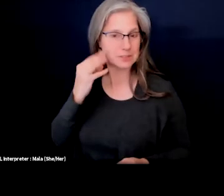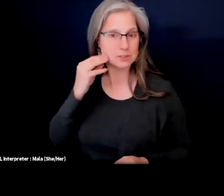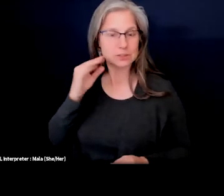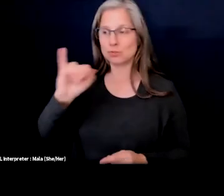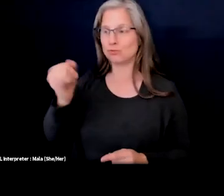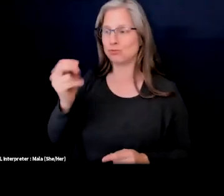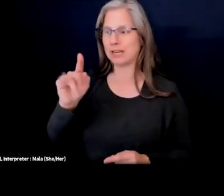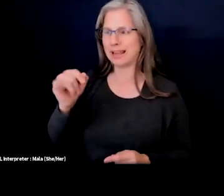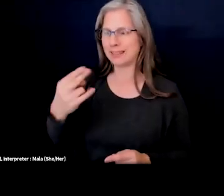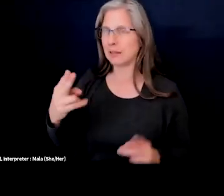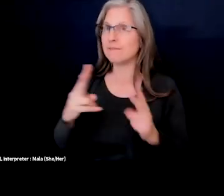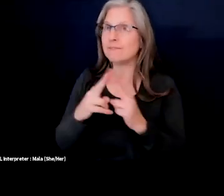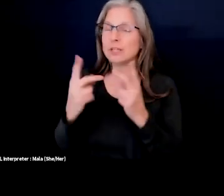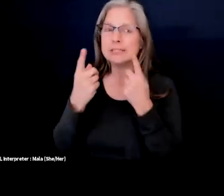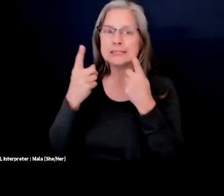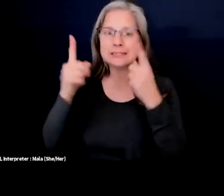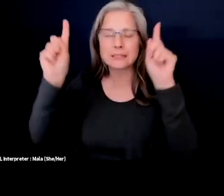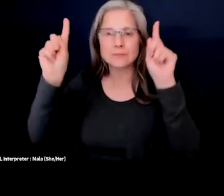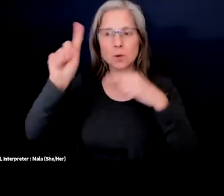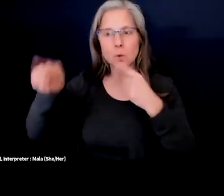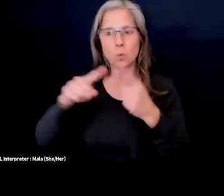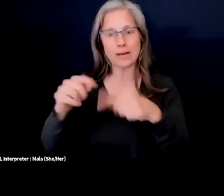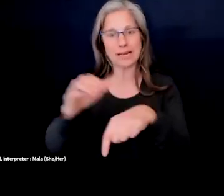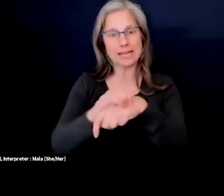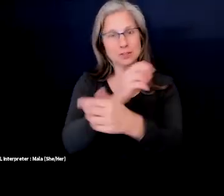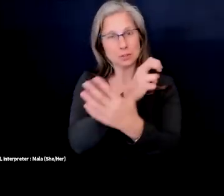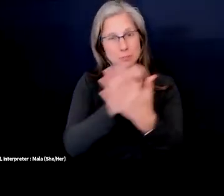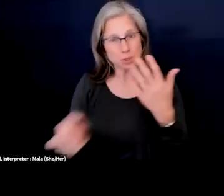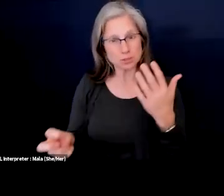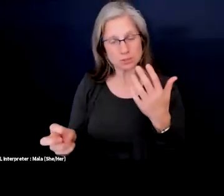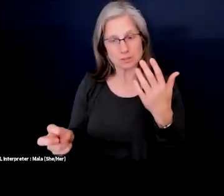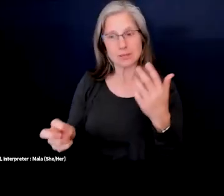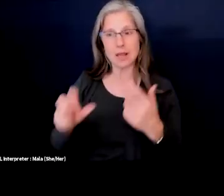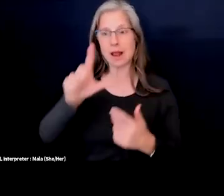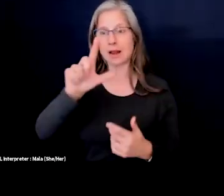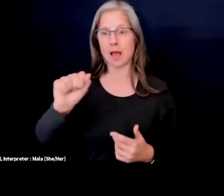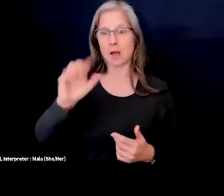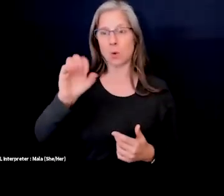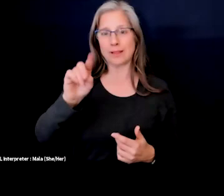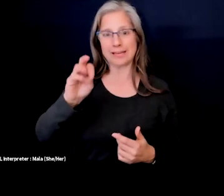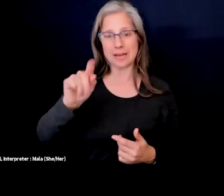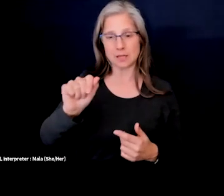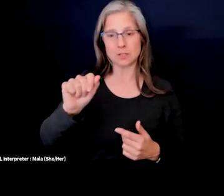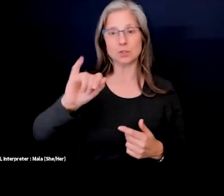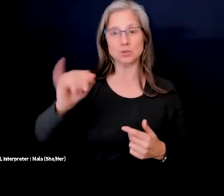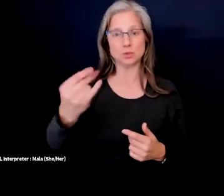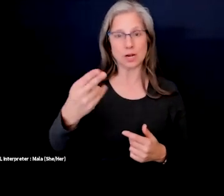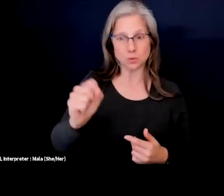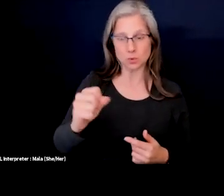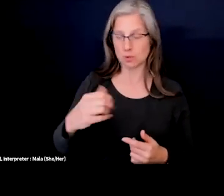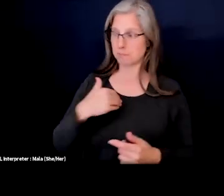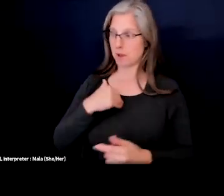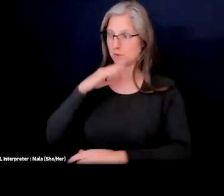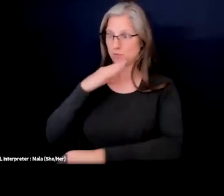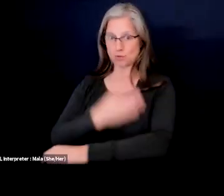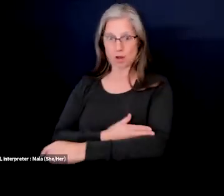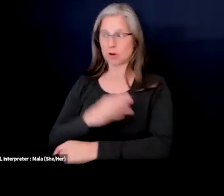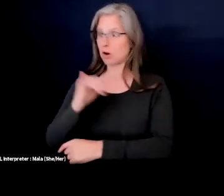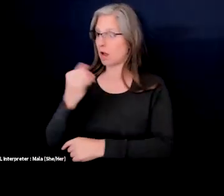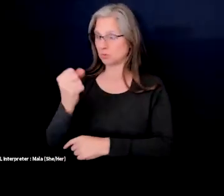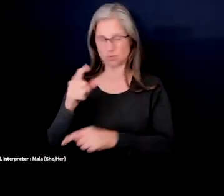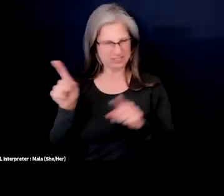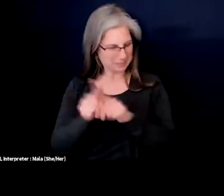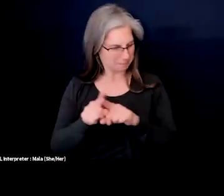who was very successful when it was English immersion at La Colina Junior High School, a junior high school my daughter attended, which was